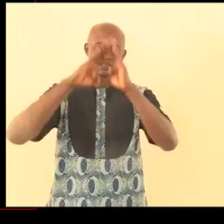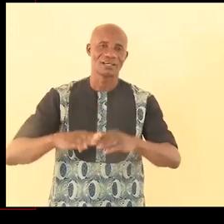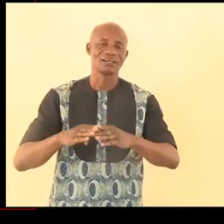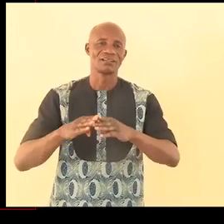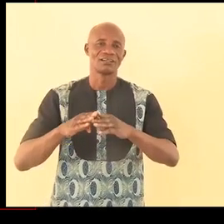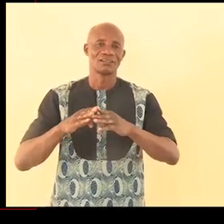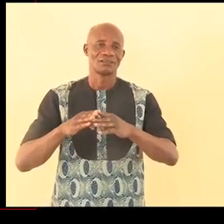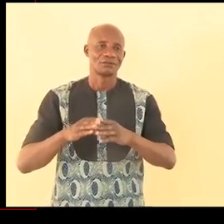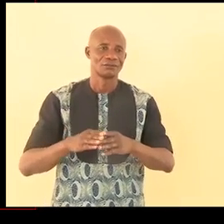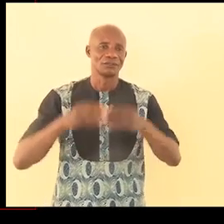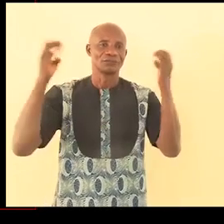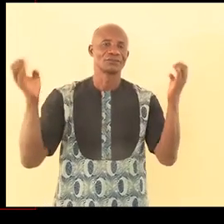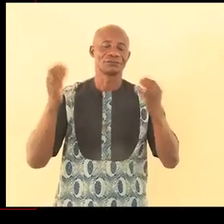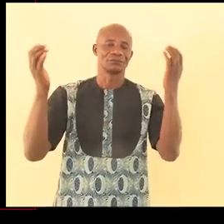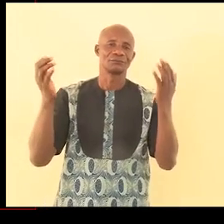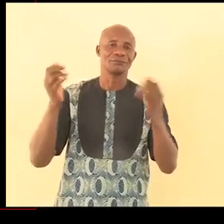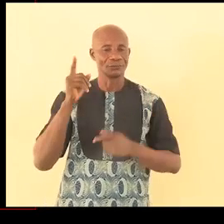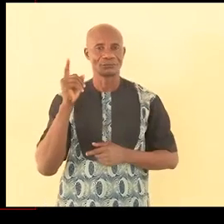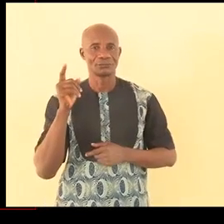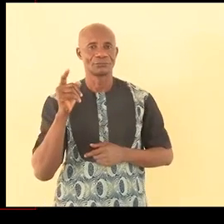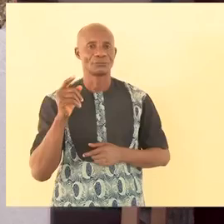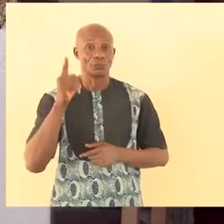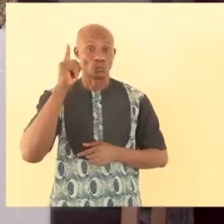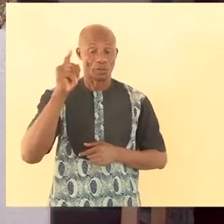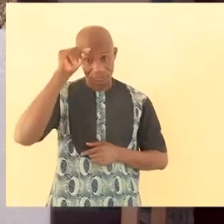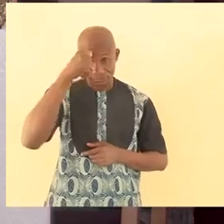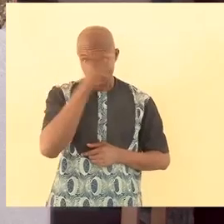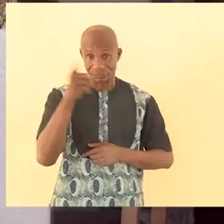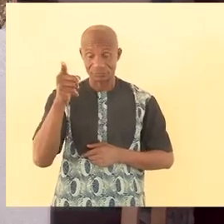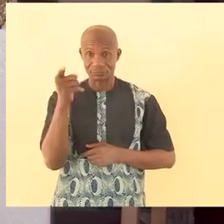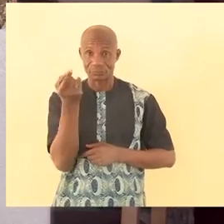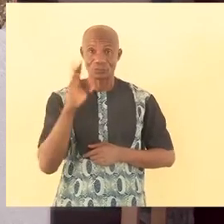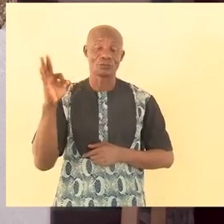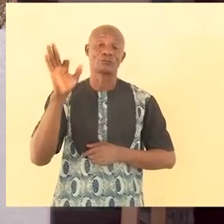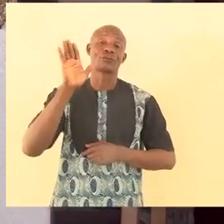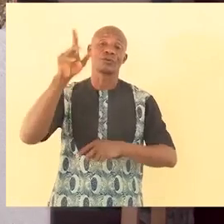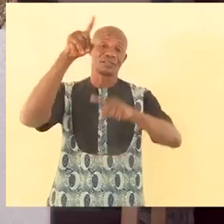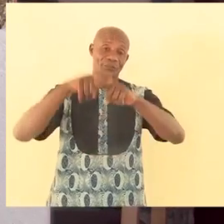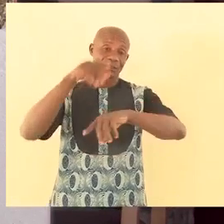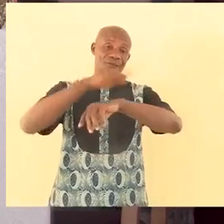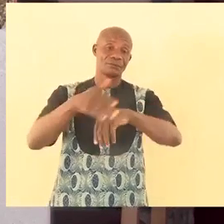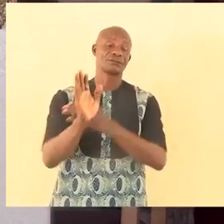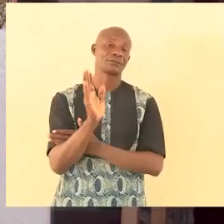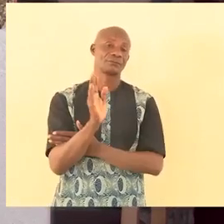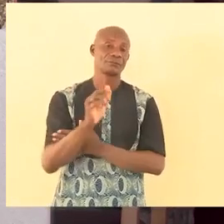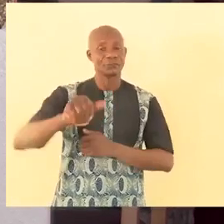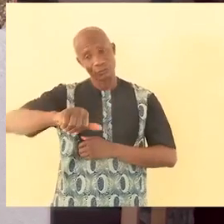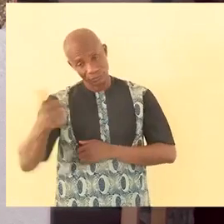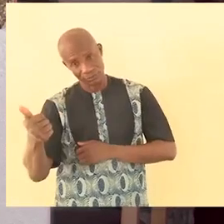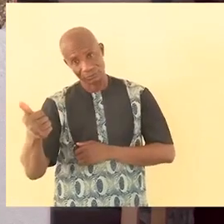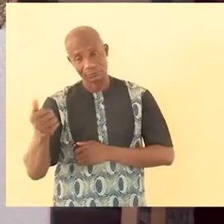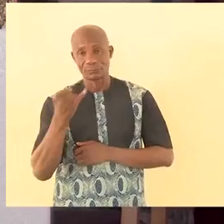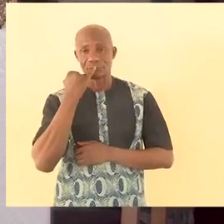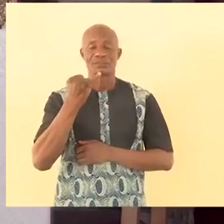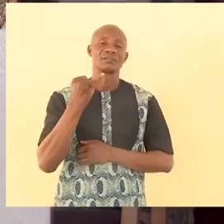of feasting. One reminds you of your dependence on God.